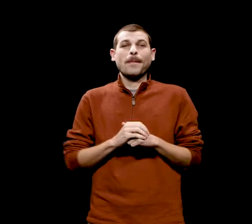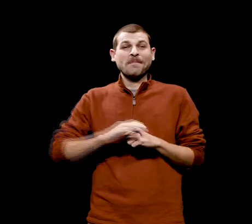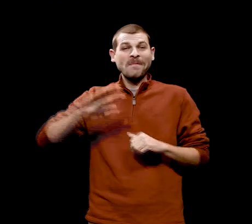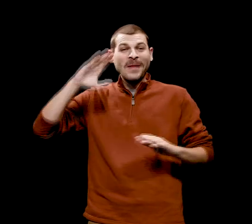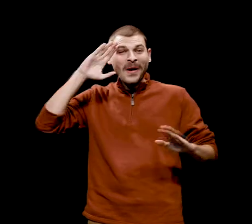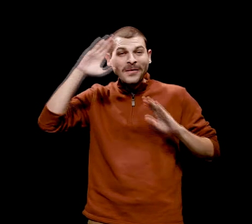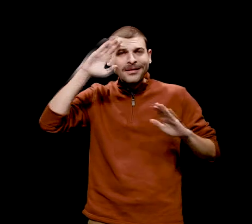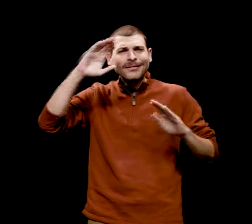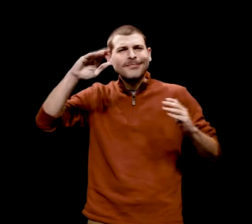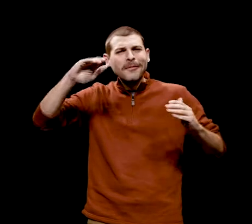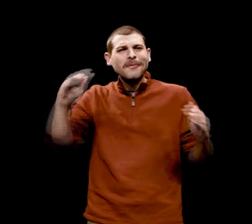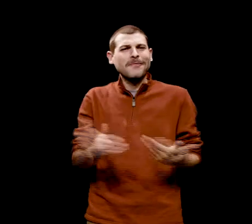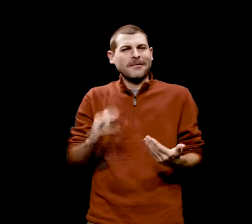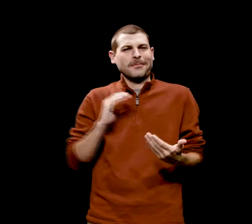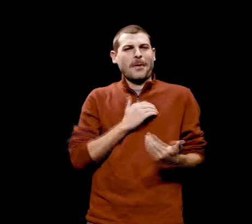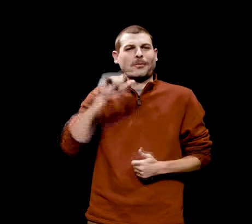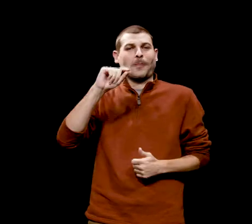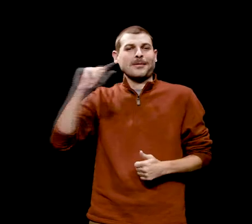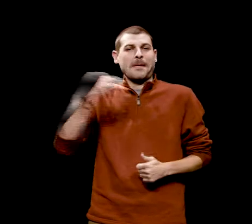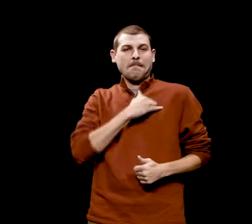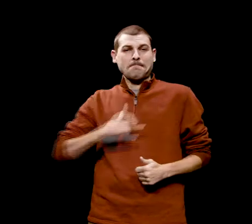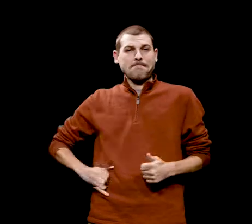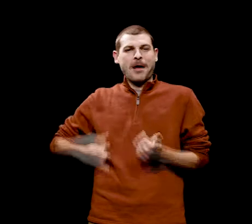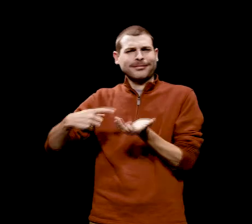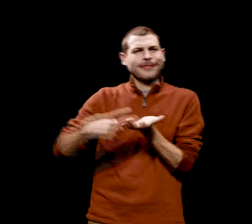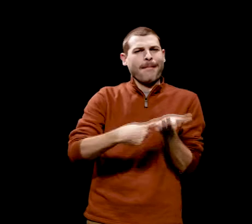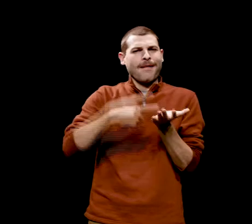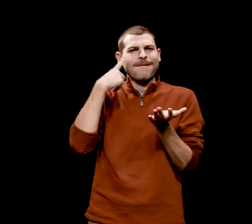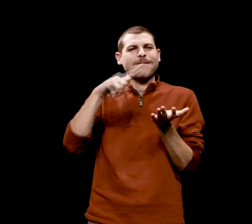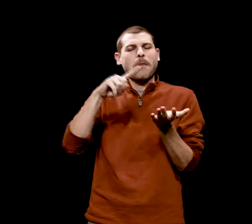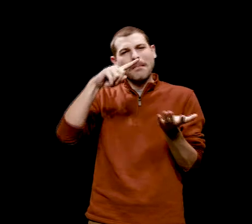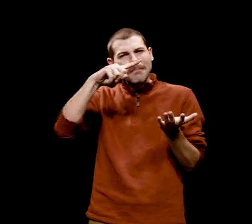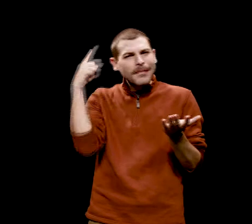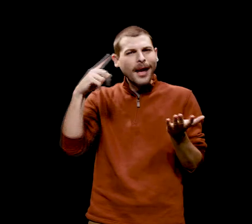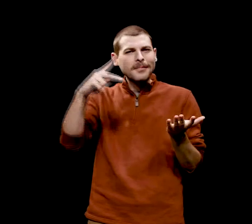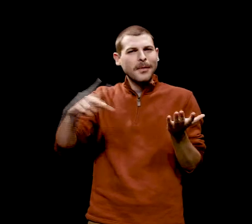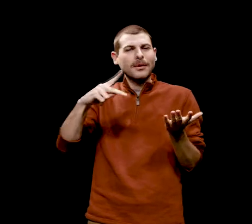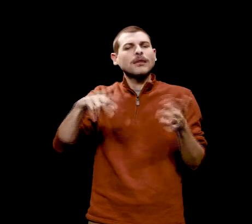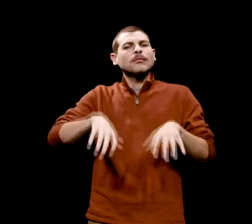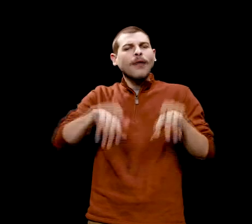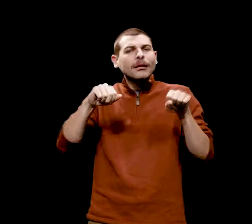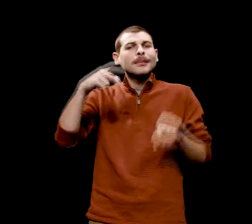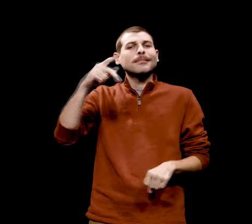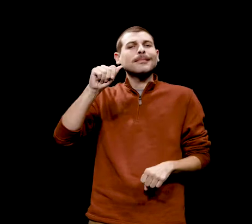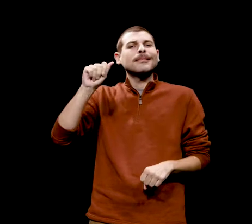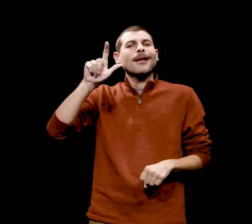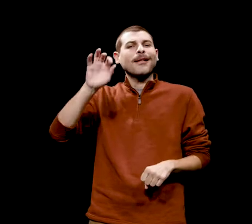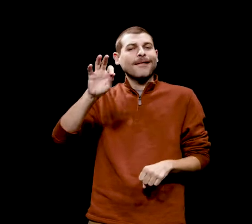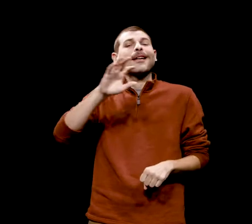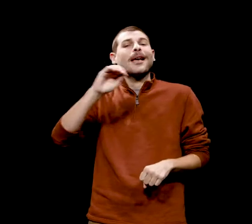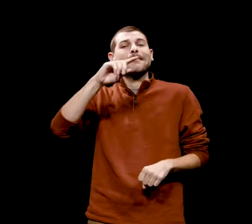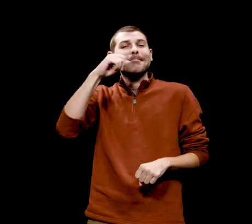Hello, and welcome to the 2020 Mayoral Debate for Black Portland, hosted by PAALF Action Fund in collaboration with Black Voices